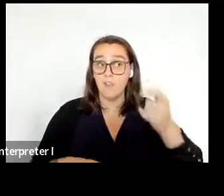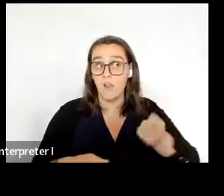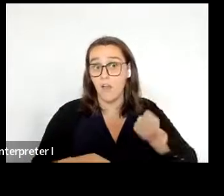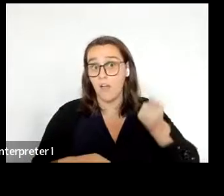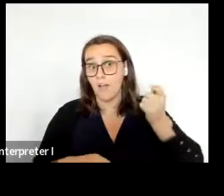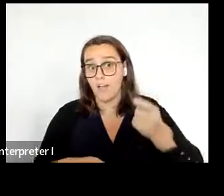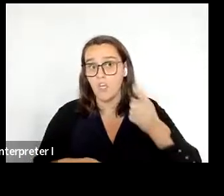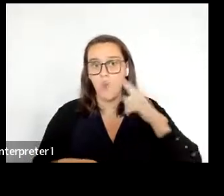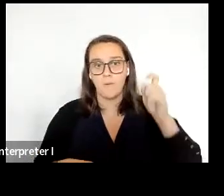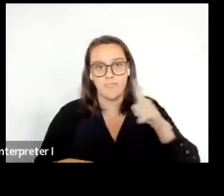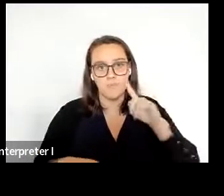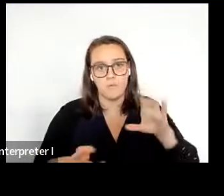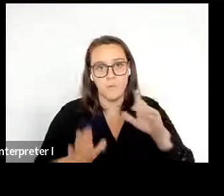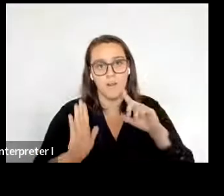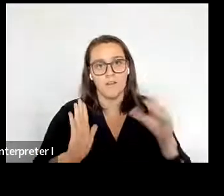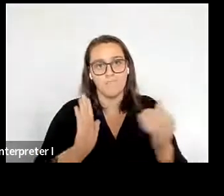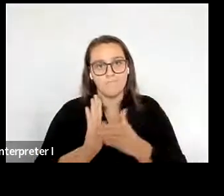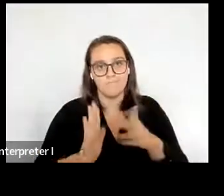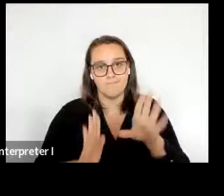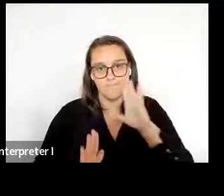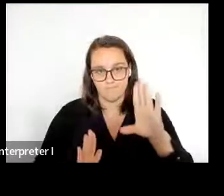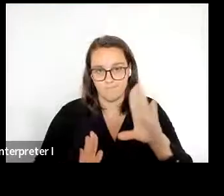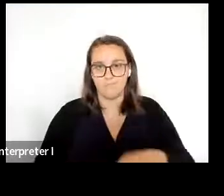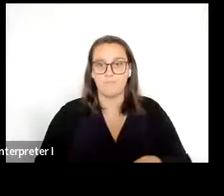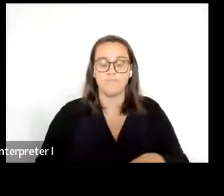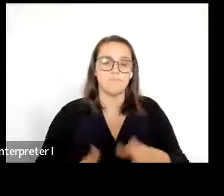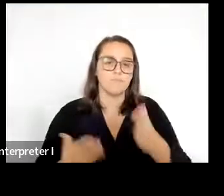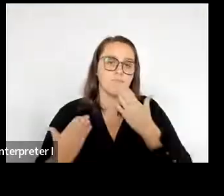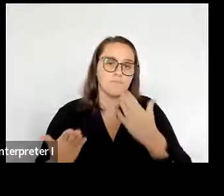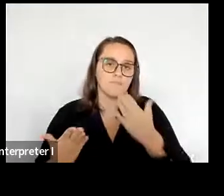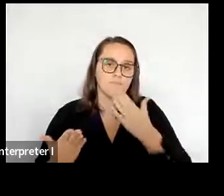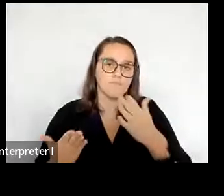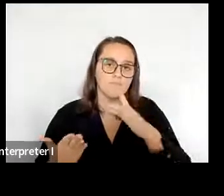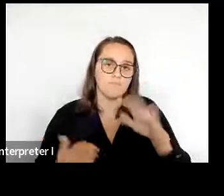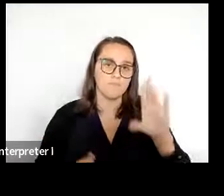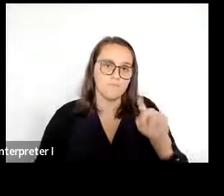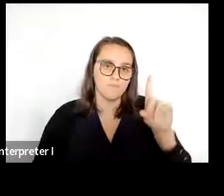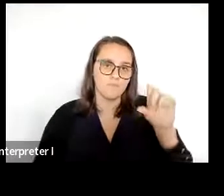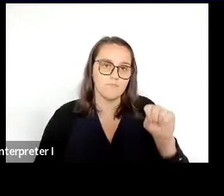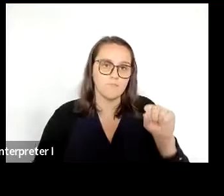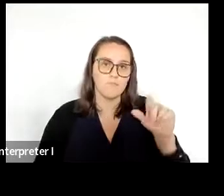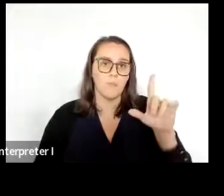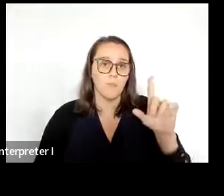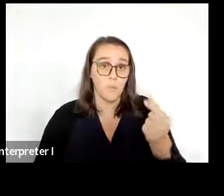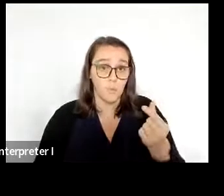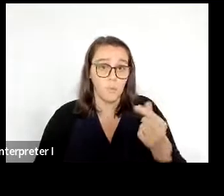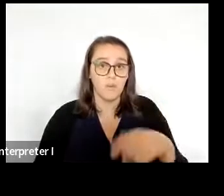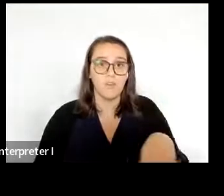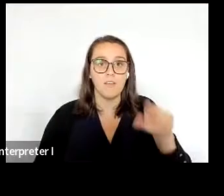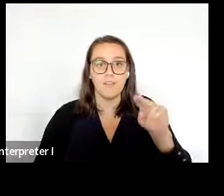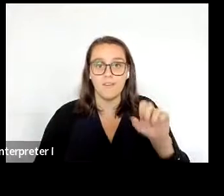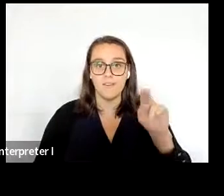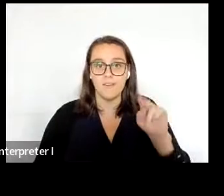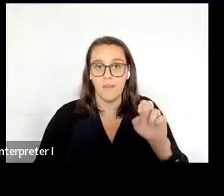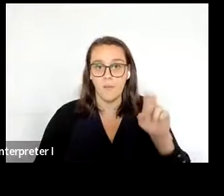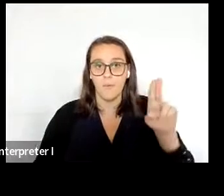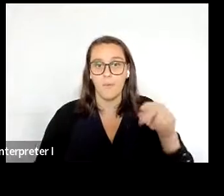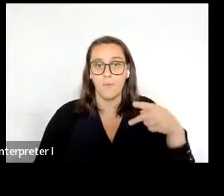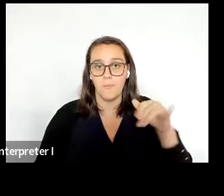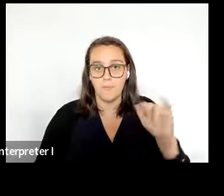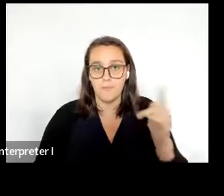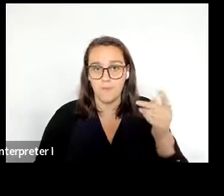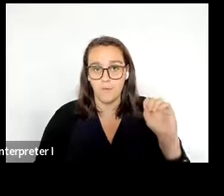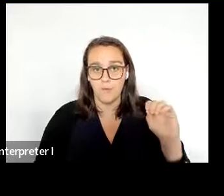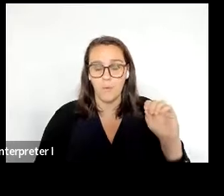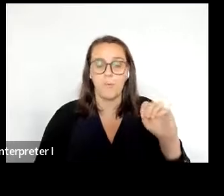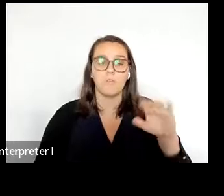today. So I do want to thank my colleagues, Councilmember Bonds, Louis George, Nadeau, McDuffie, Pinto, Silverman, and Che